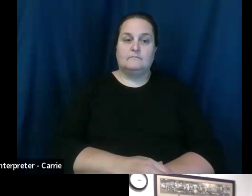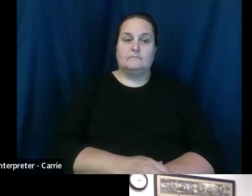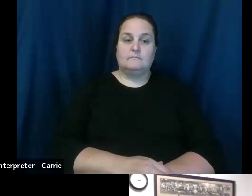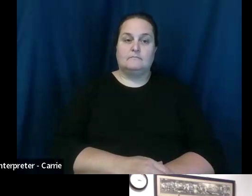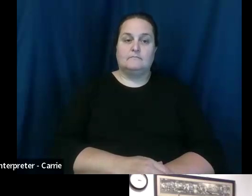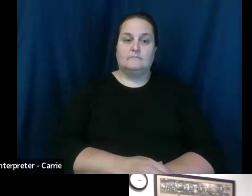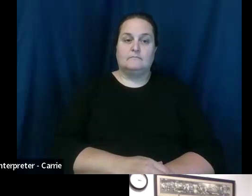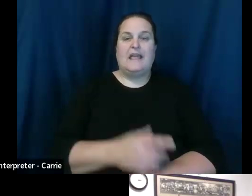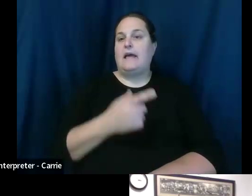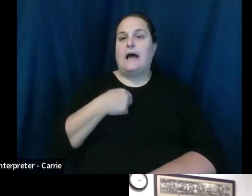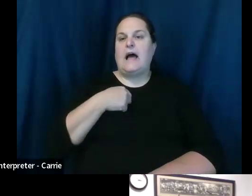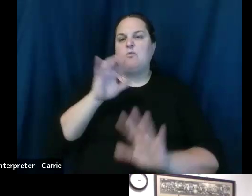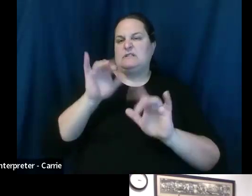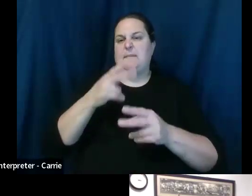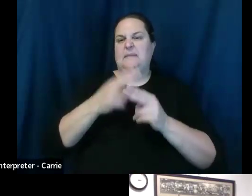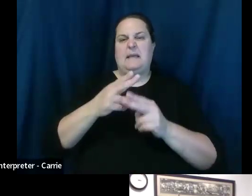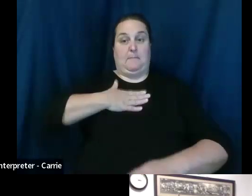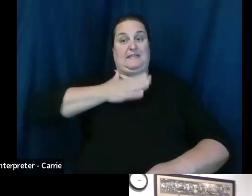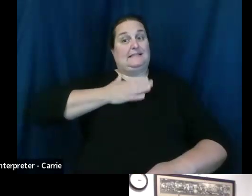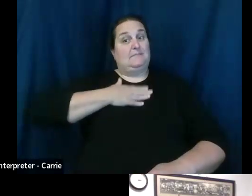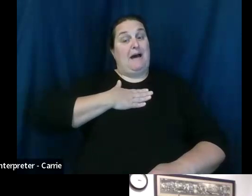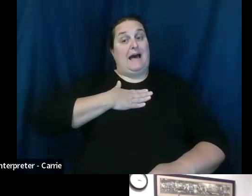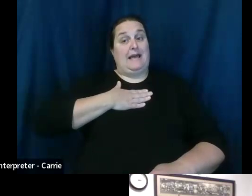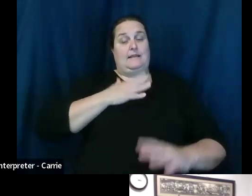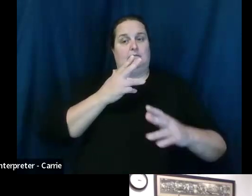I'll type in some names for myself too.